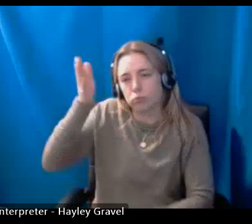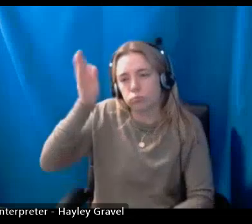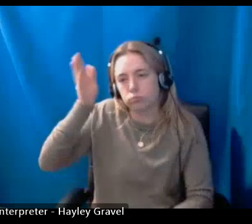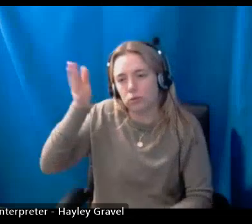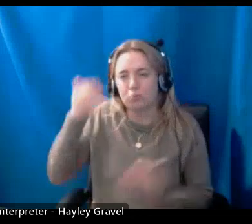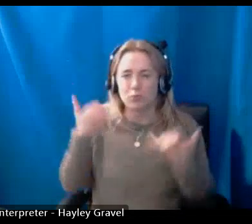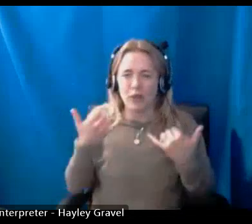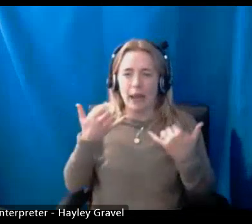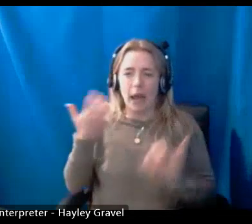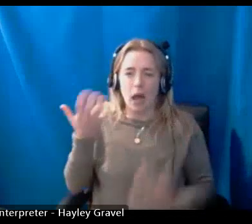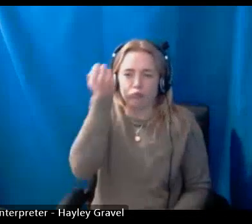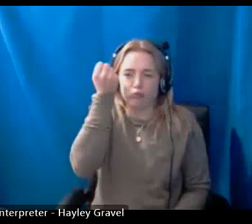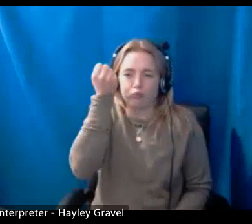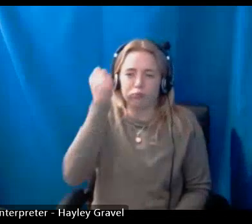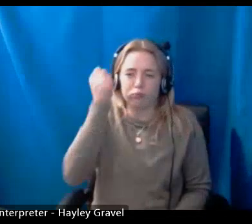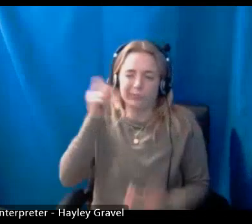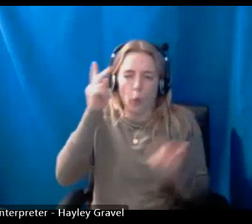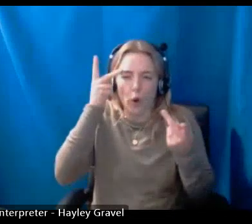Brandy.